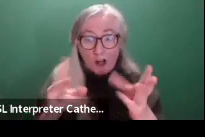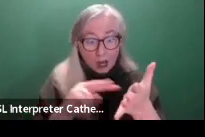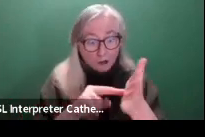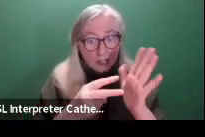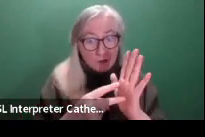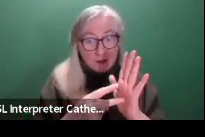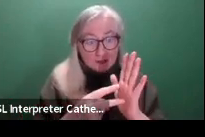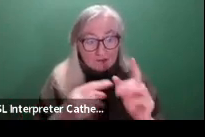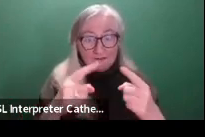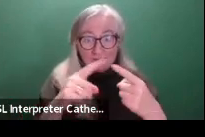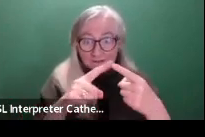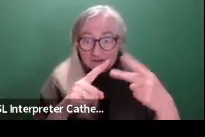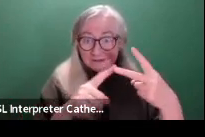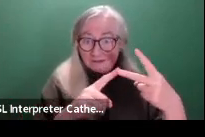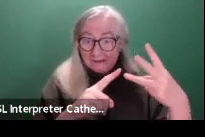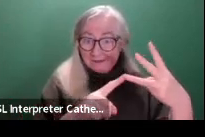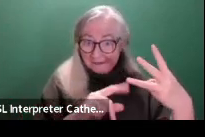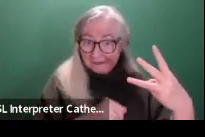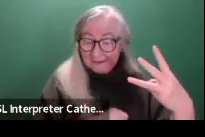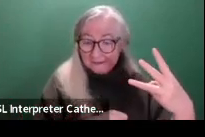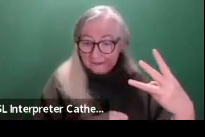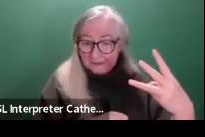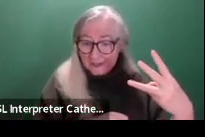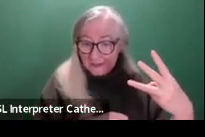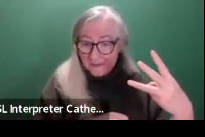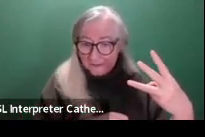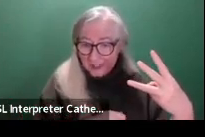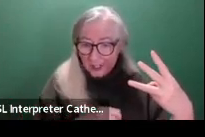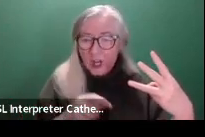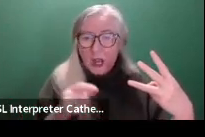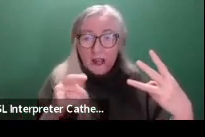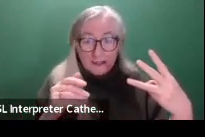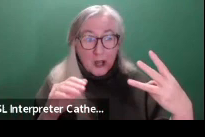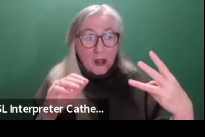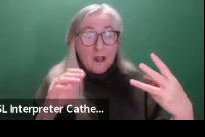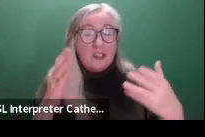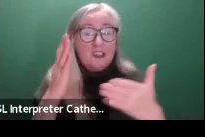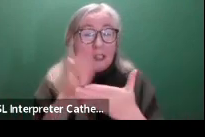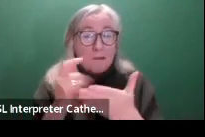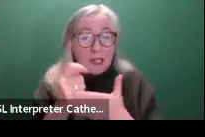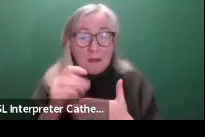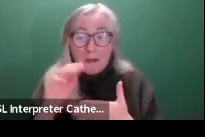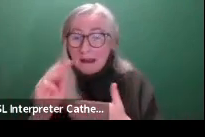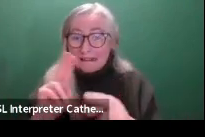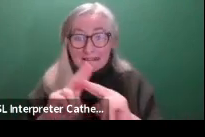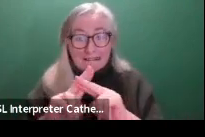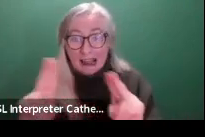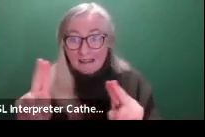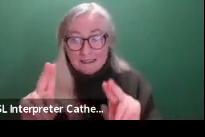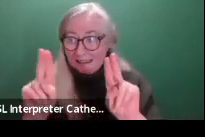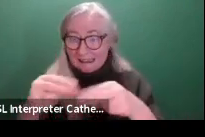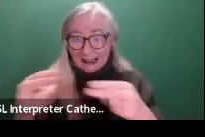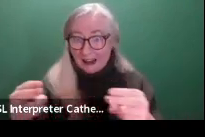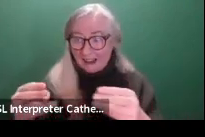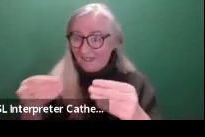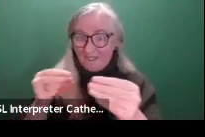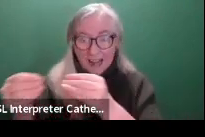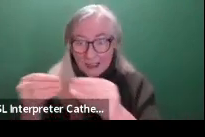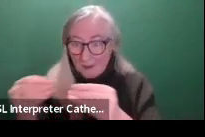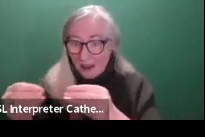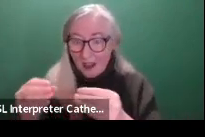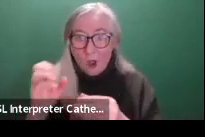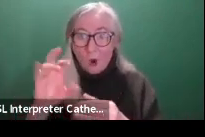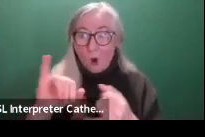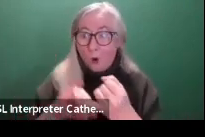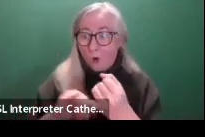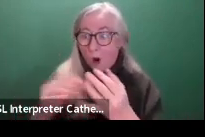of there's obviously a lot of settings where we might not be able to be entirely flexible, or the people that we're working